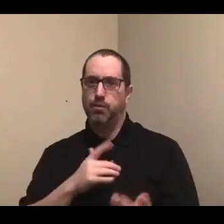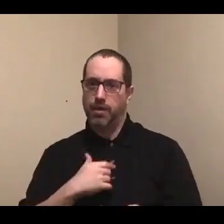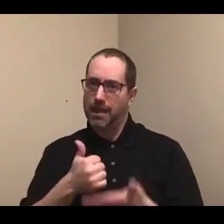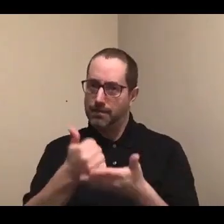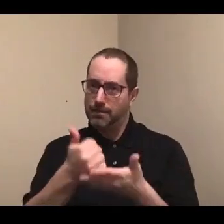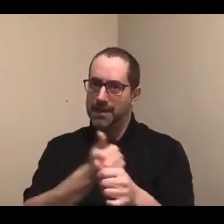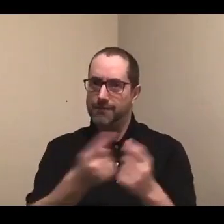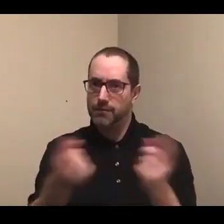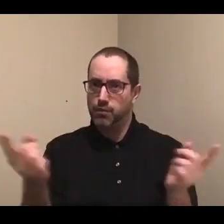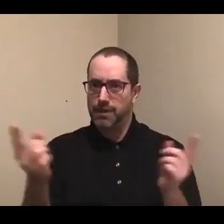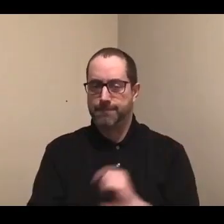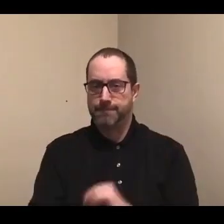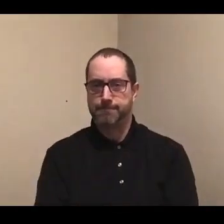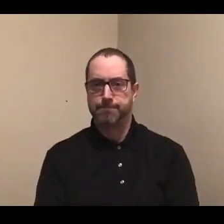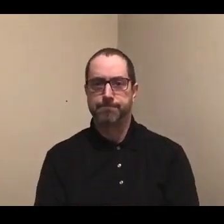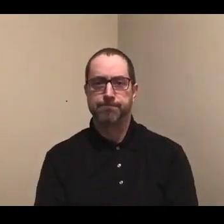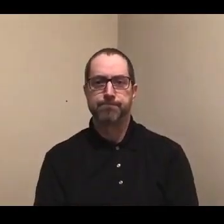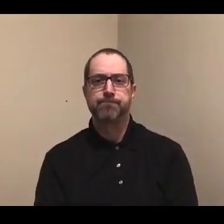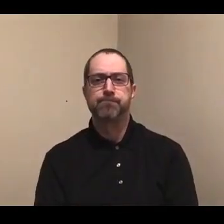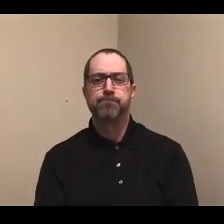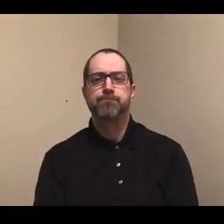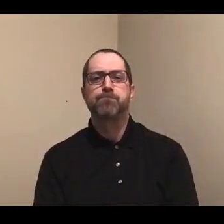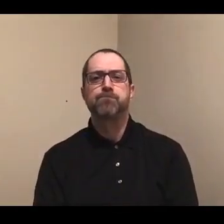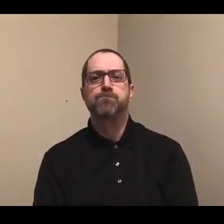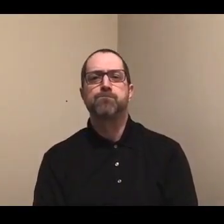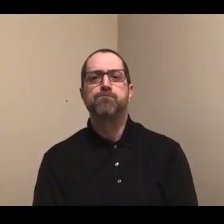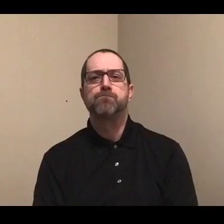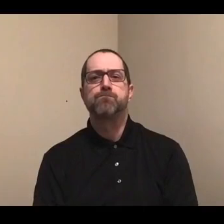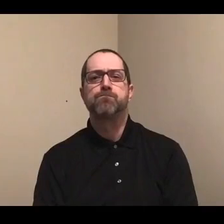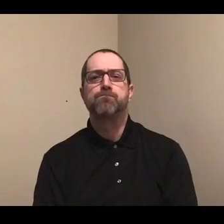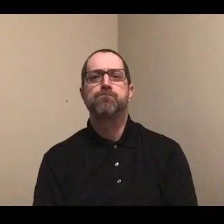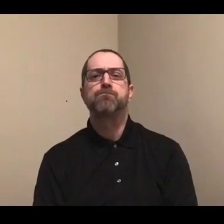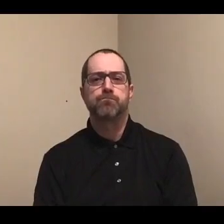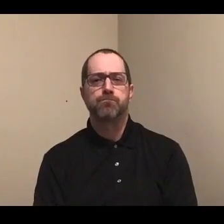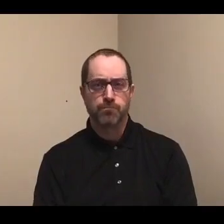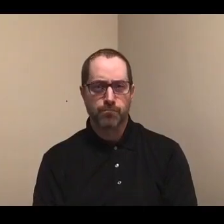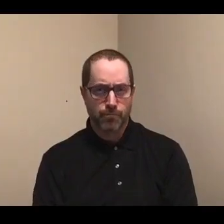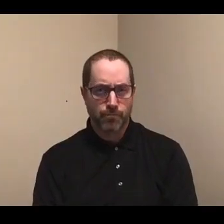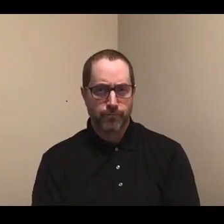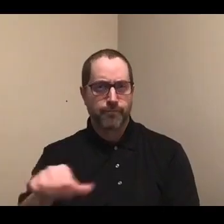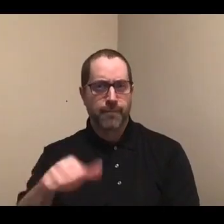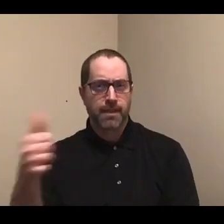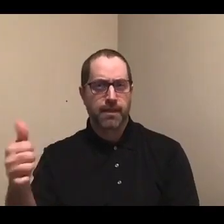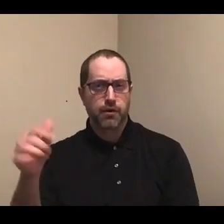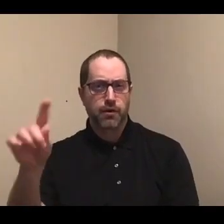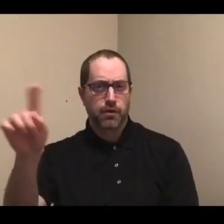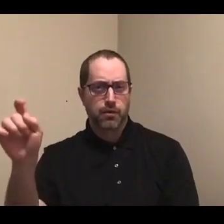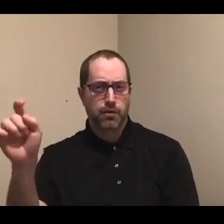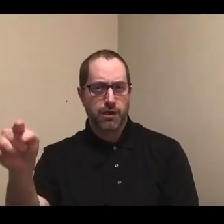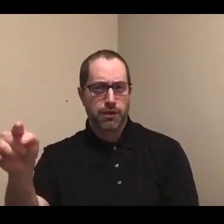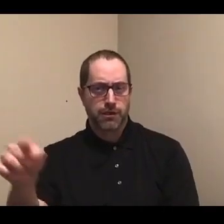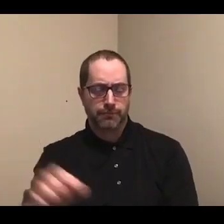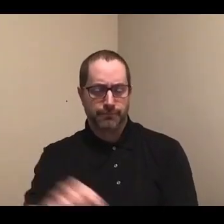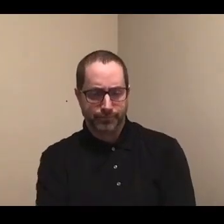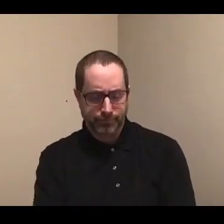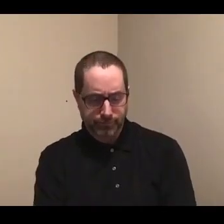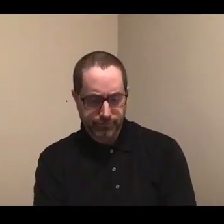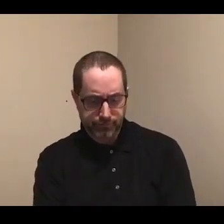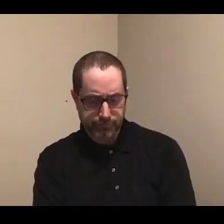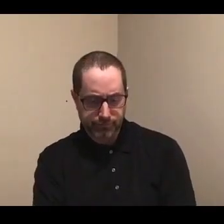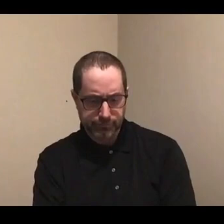line. We have Phil Tank with the Star Phoenix. Yes, can you clarify by what you